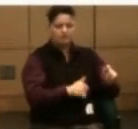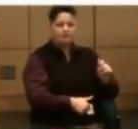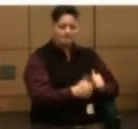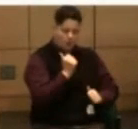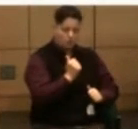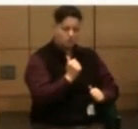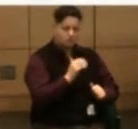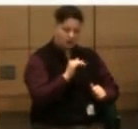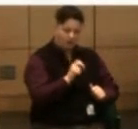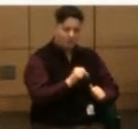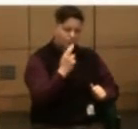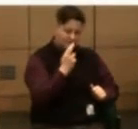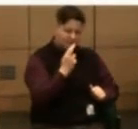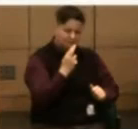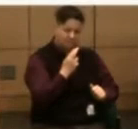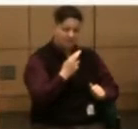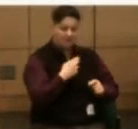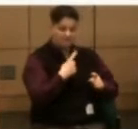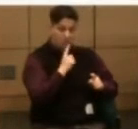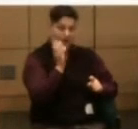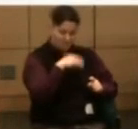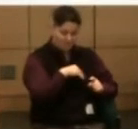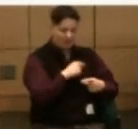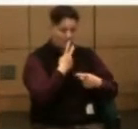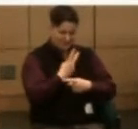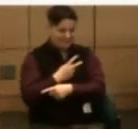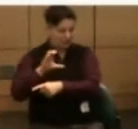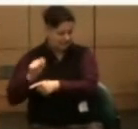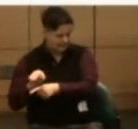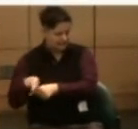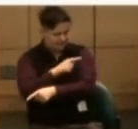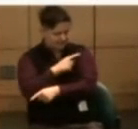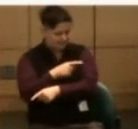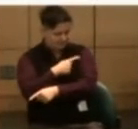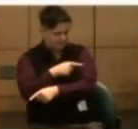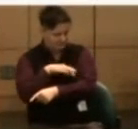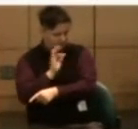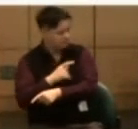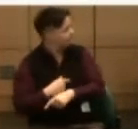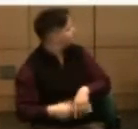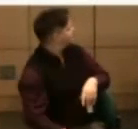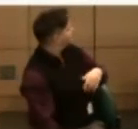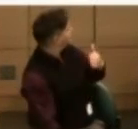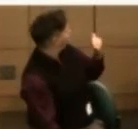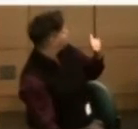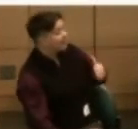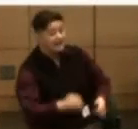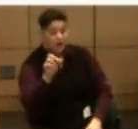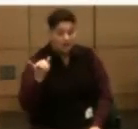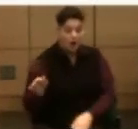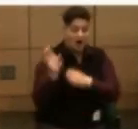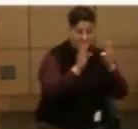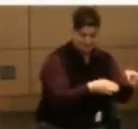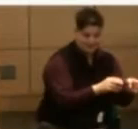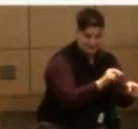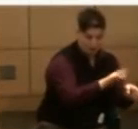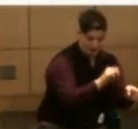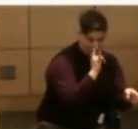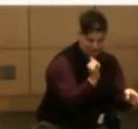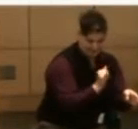CTs. On the MRI, instead of seeing really a vestibular aqueduct, we often will see what's actually